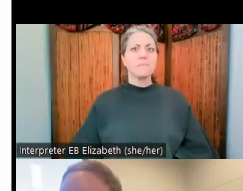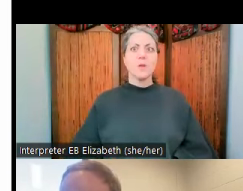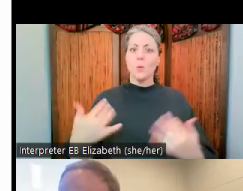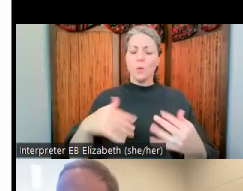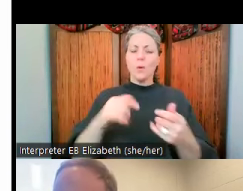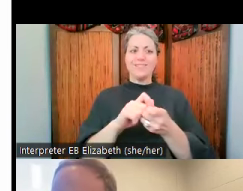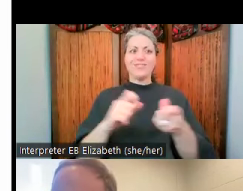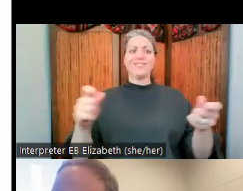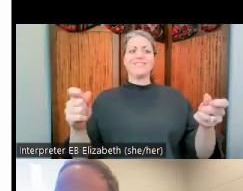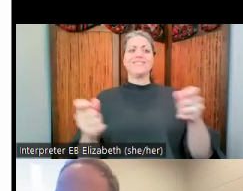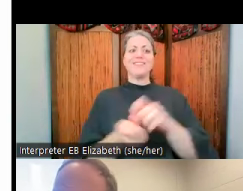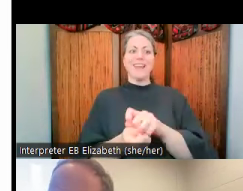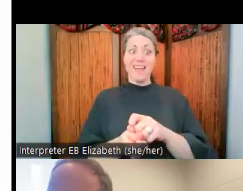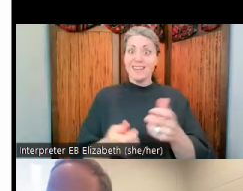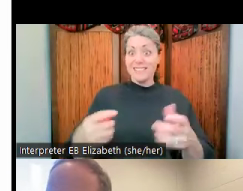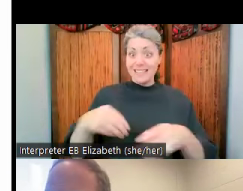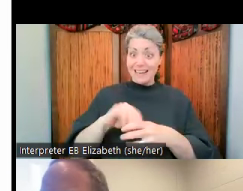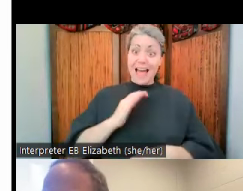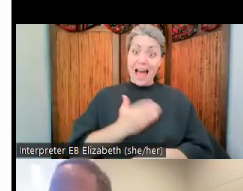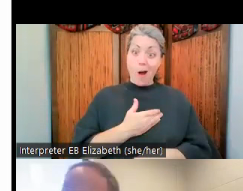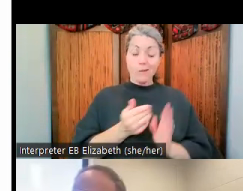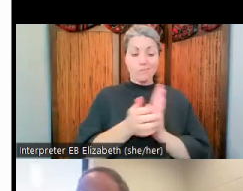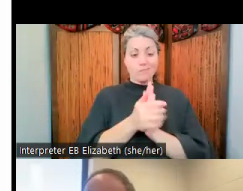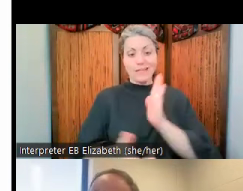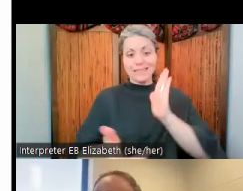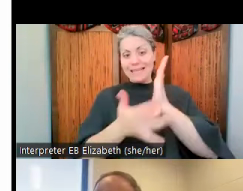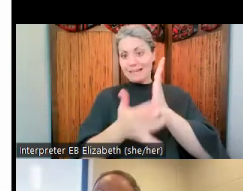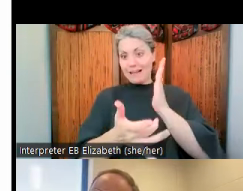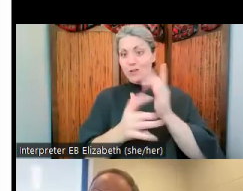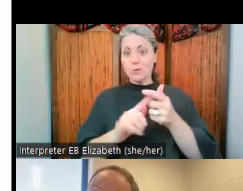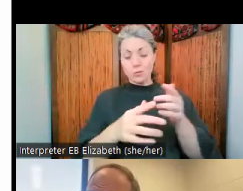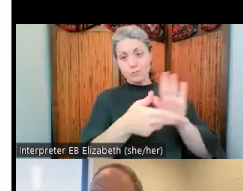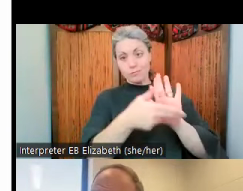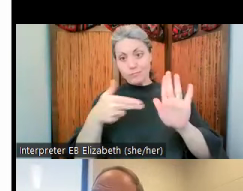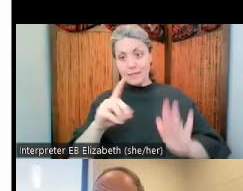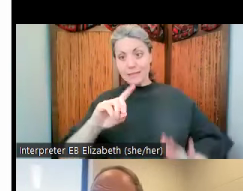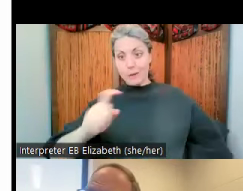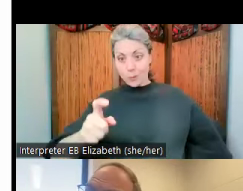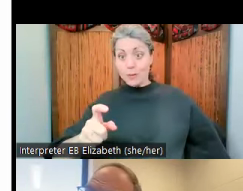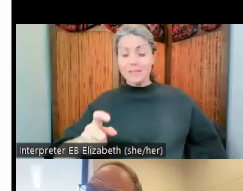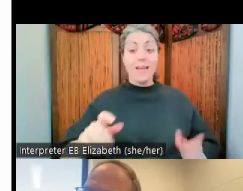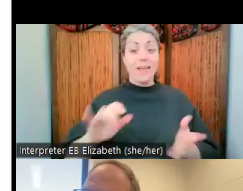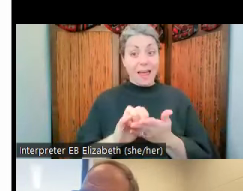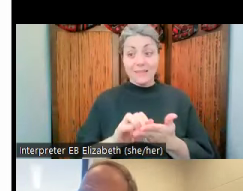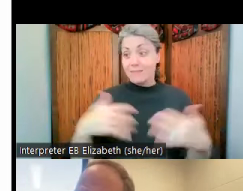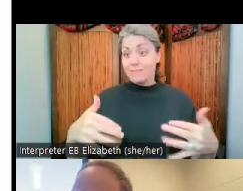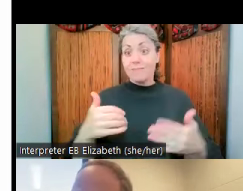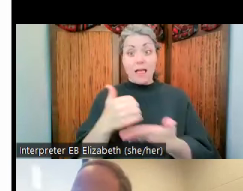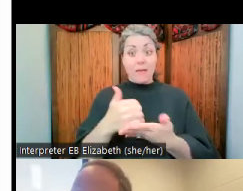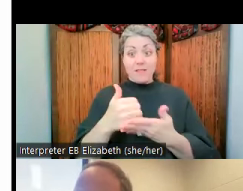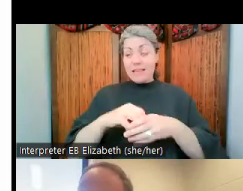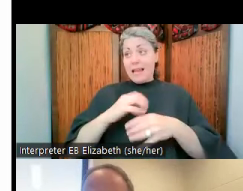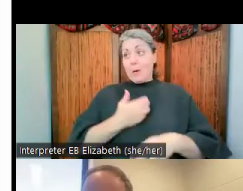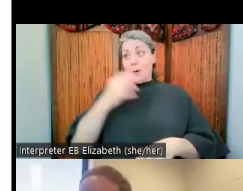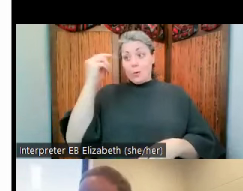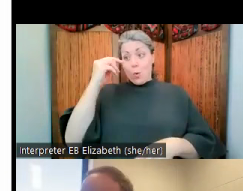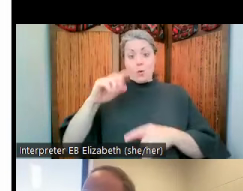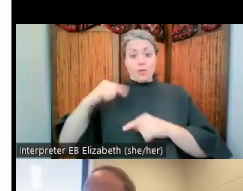in the technology leading to genetic diagnosis, which is a great deal of what we do in our neurogenetics